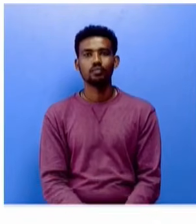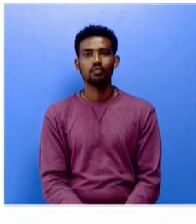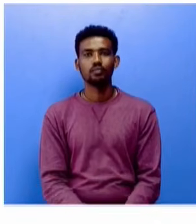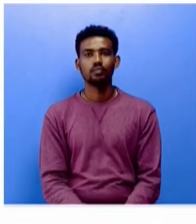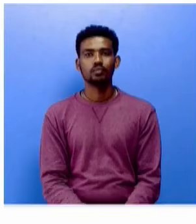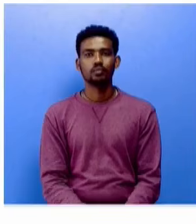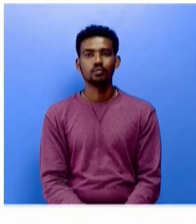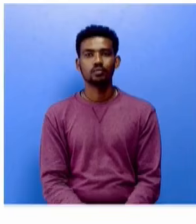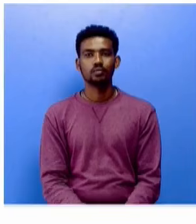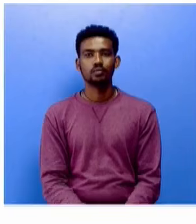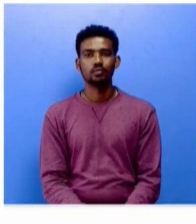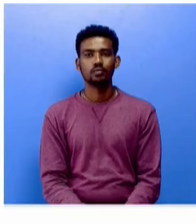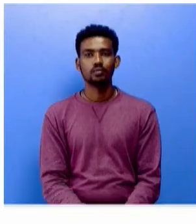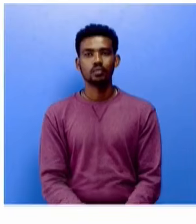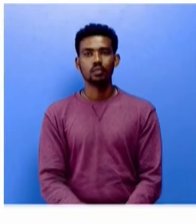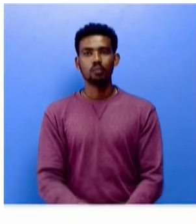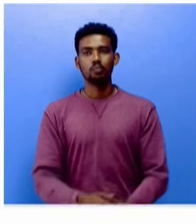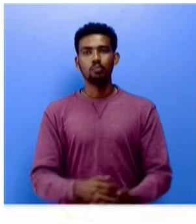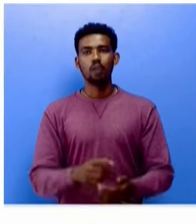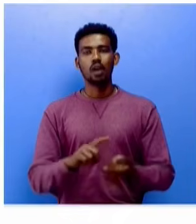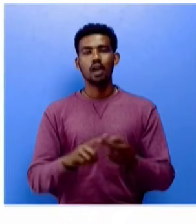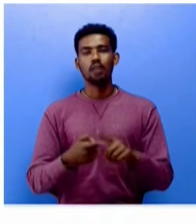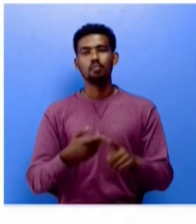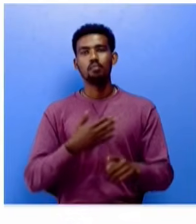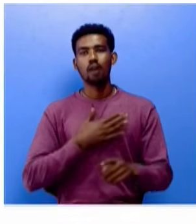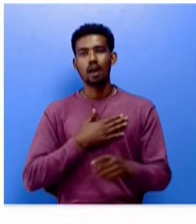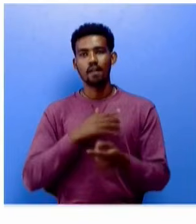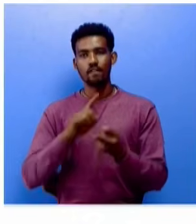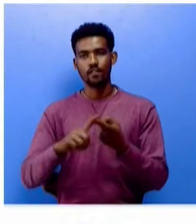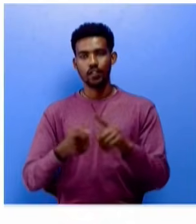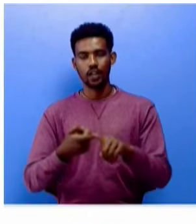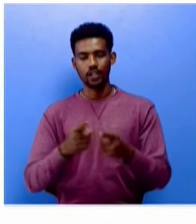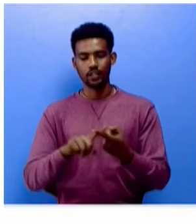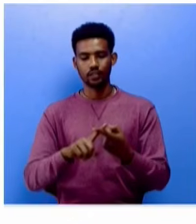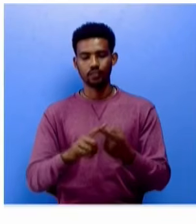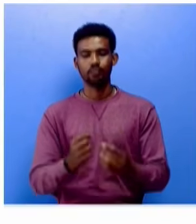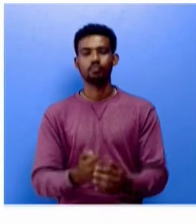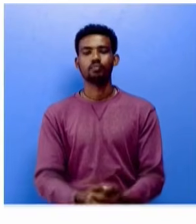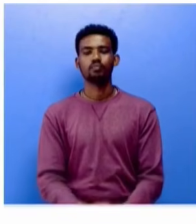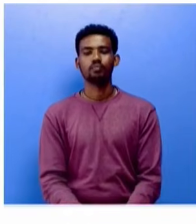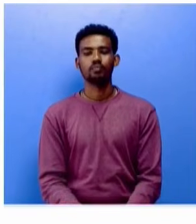Wasn't cleaned by my friend.